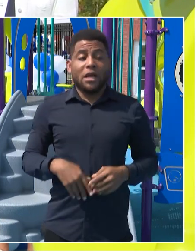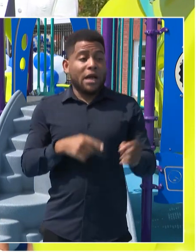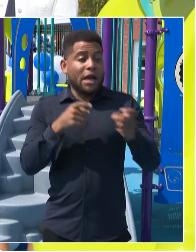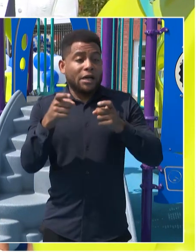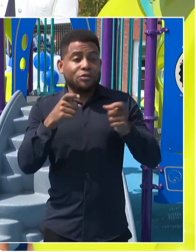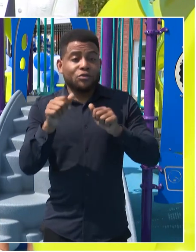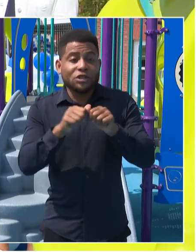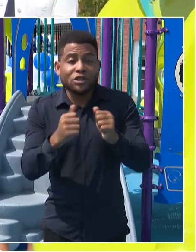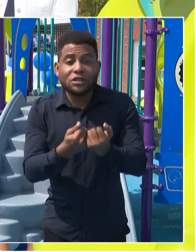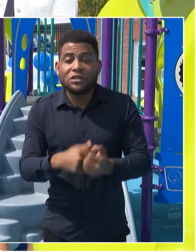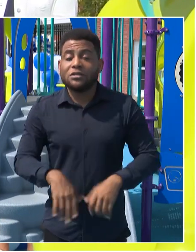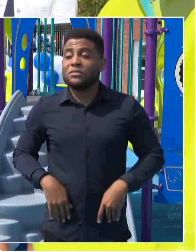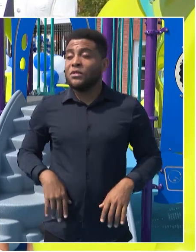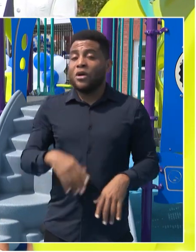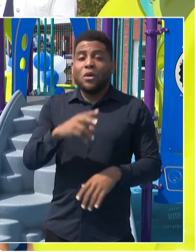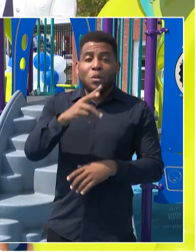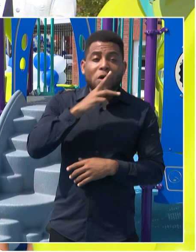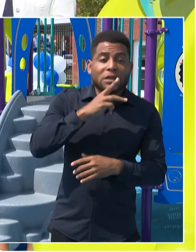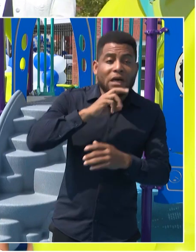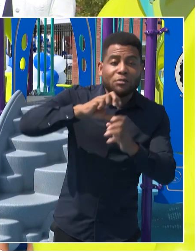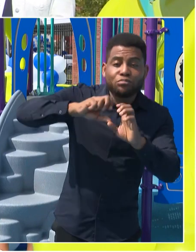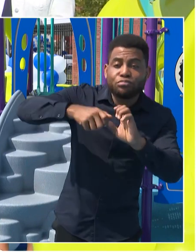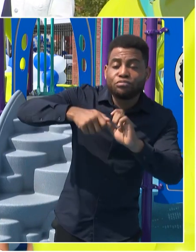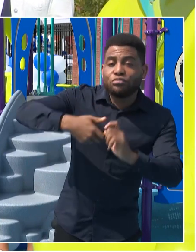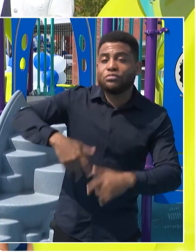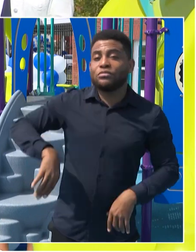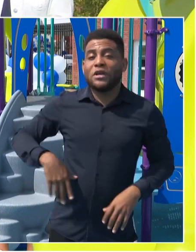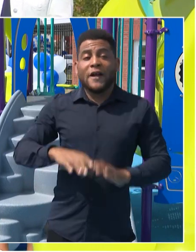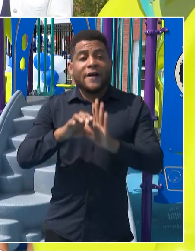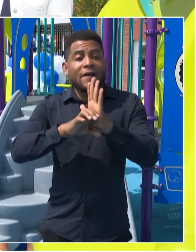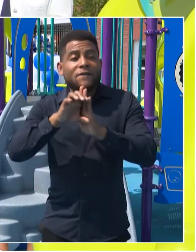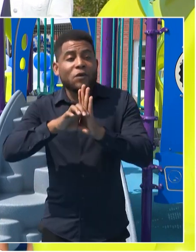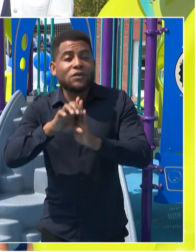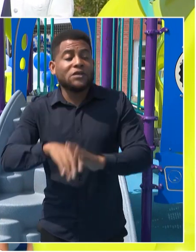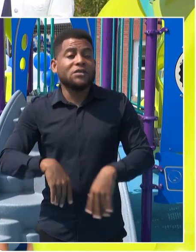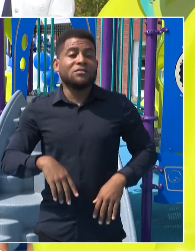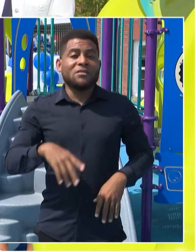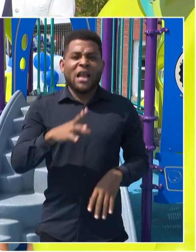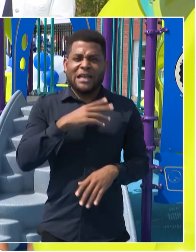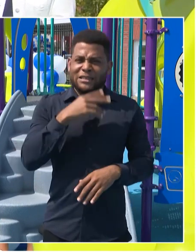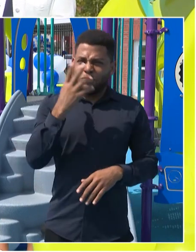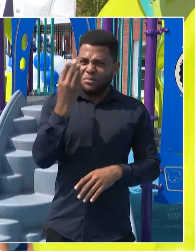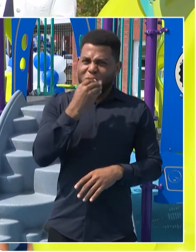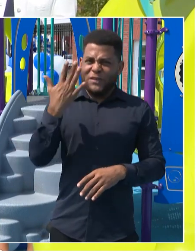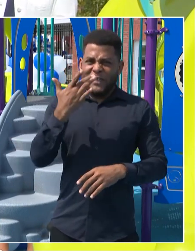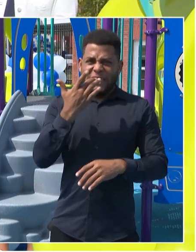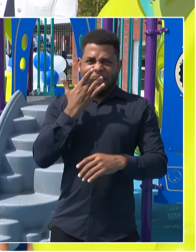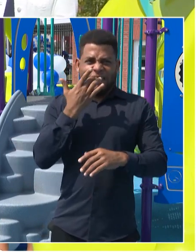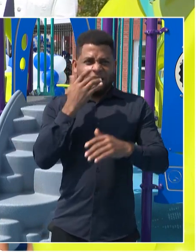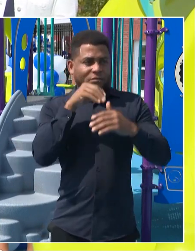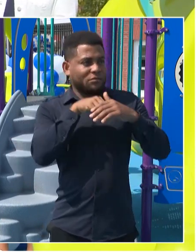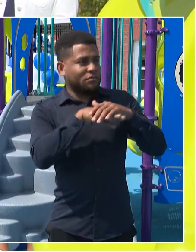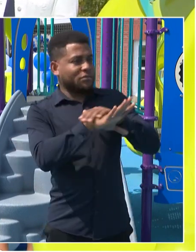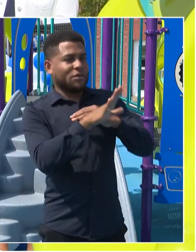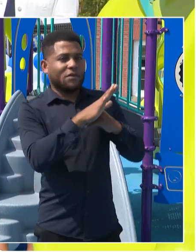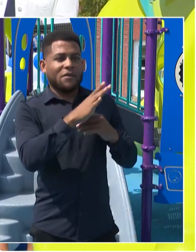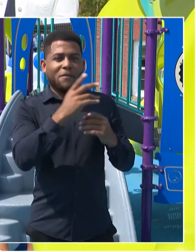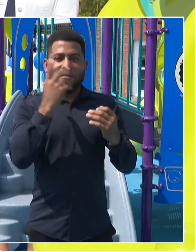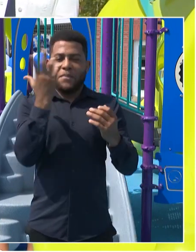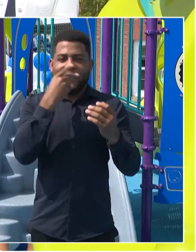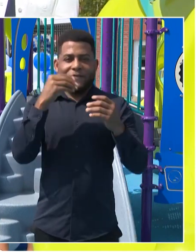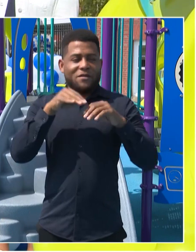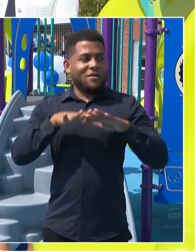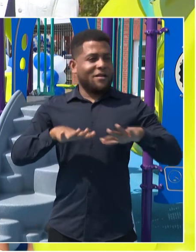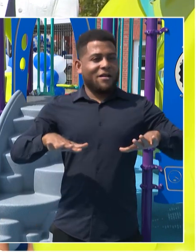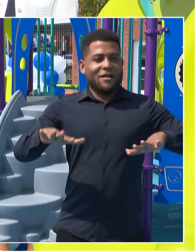sprinkler systems, and a new elevator. We also built a beautiful glass entrance on the south side of the building, a covered walkway. We've resurfaced the